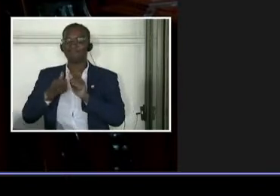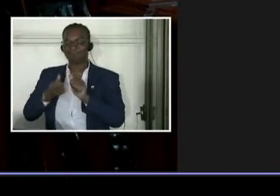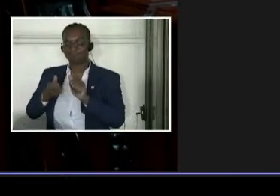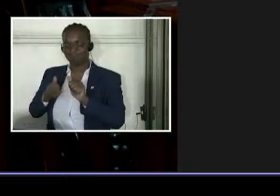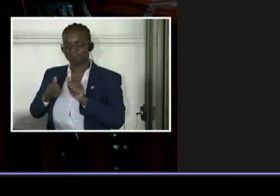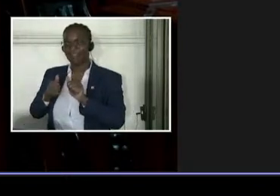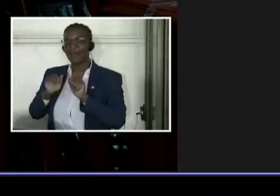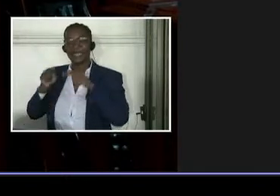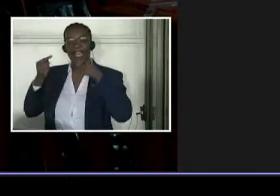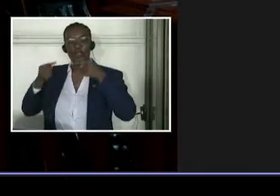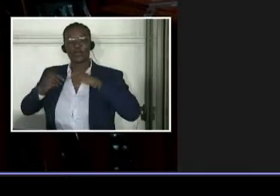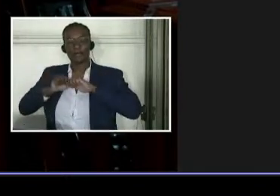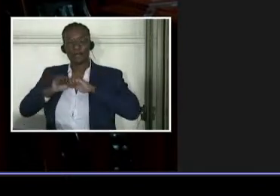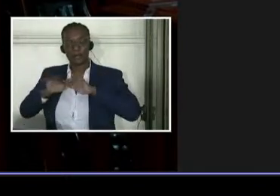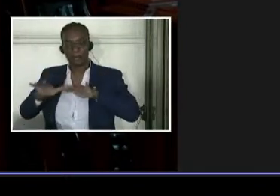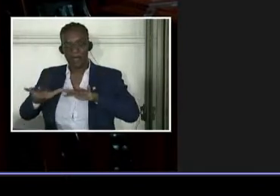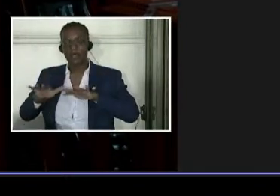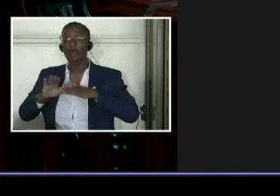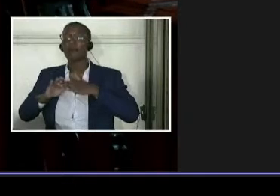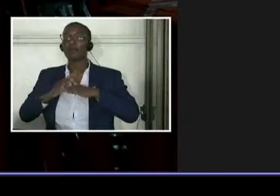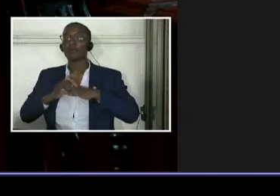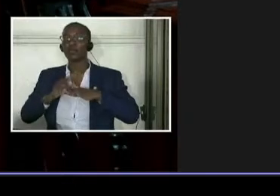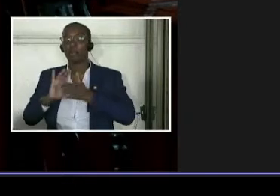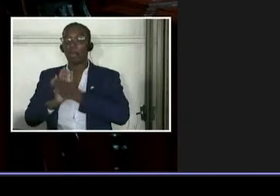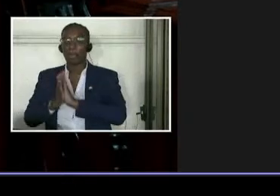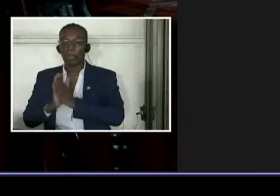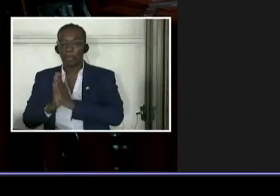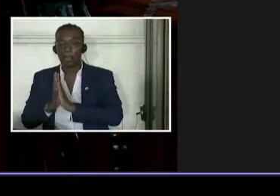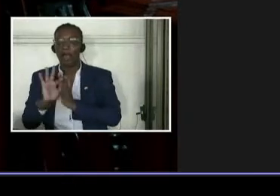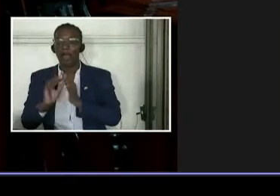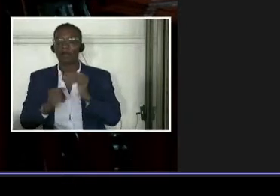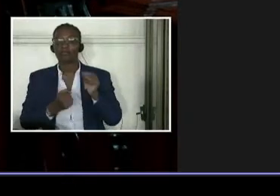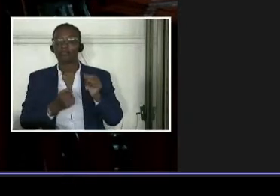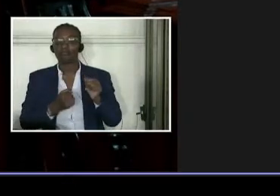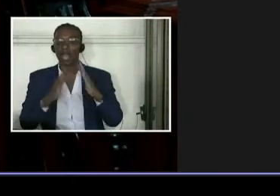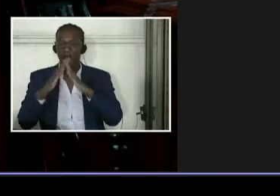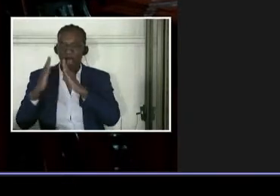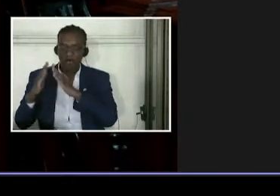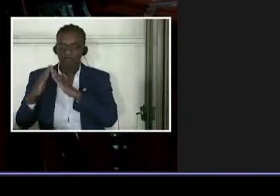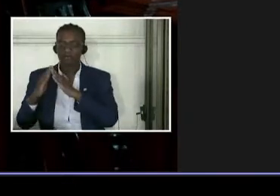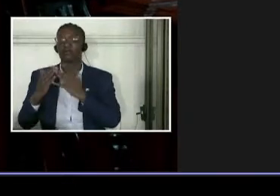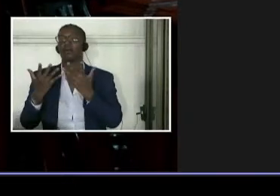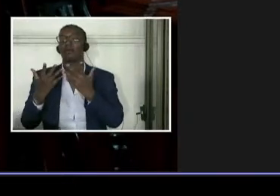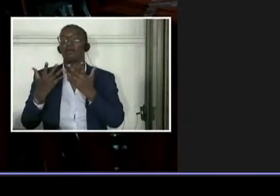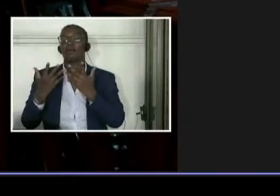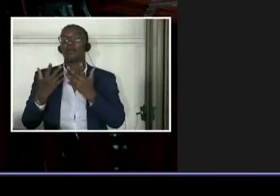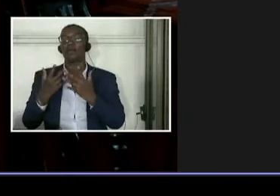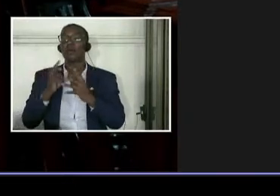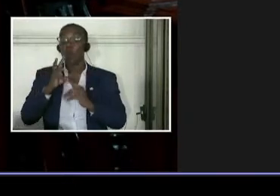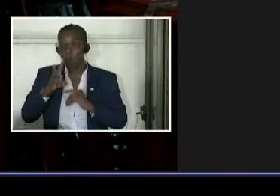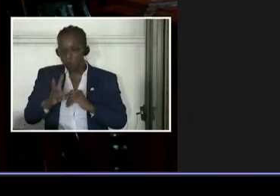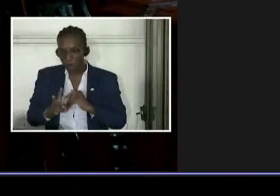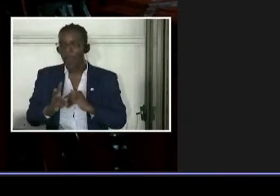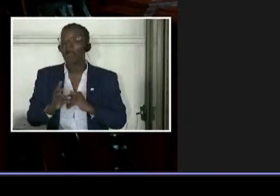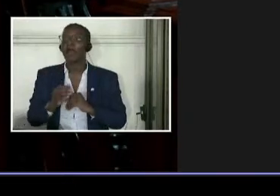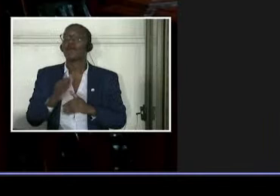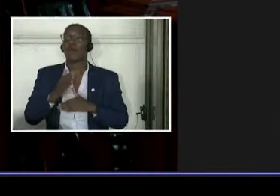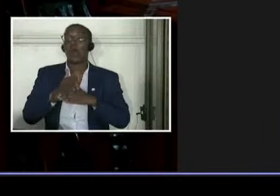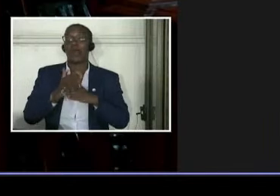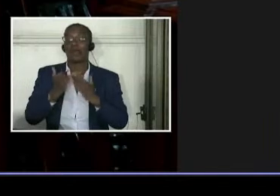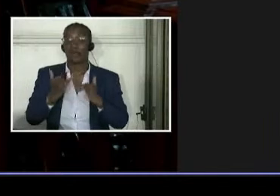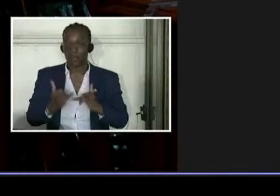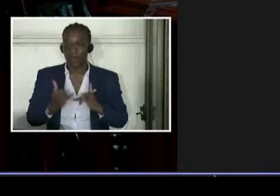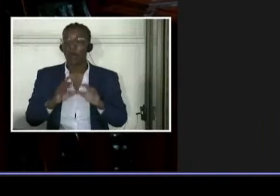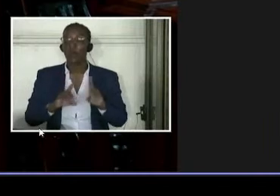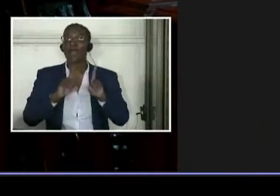implementation of this project. Although we have seen the destruction of infrastructure, we will, and we are up and running again with